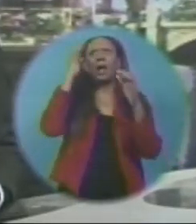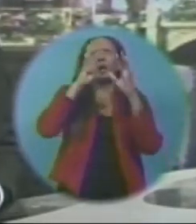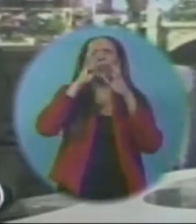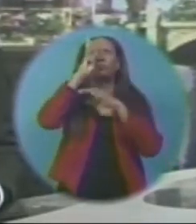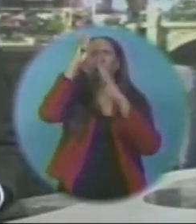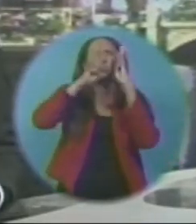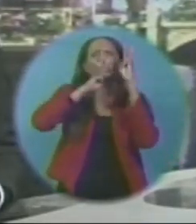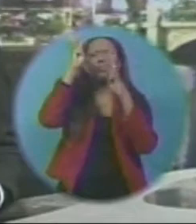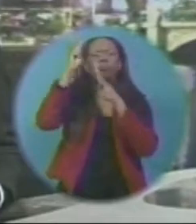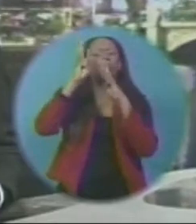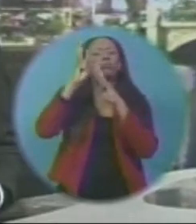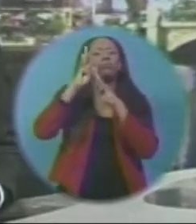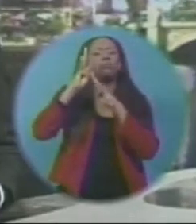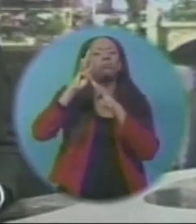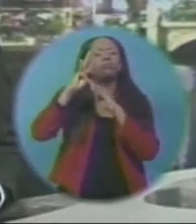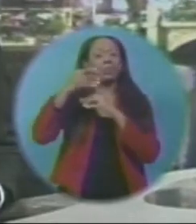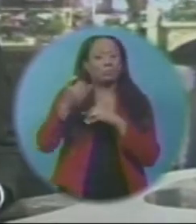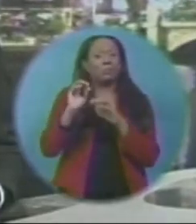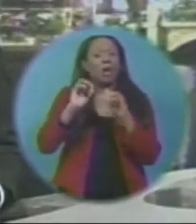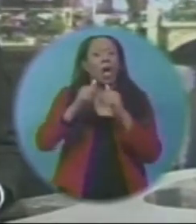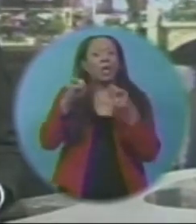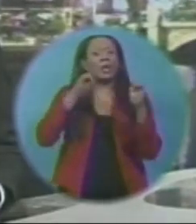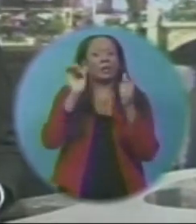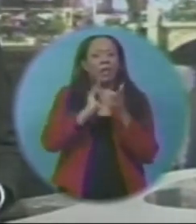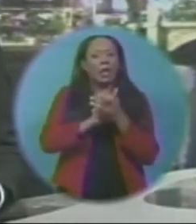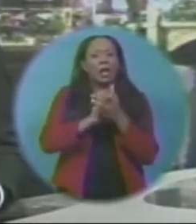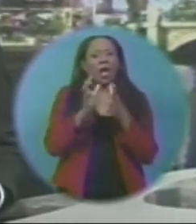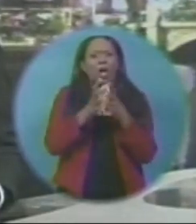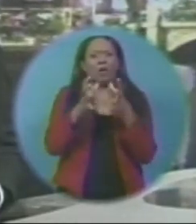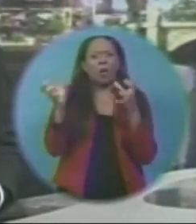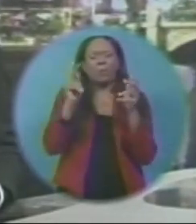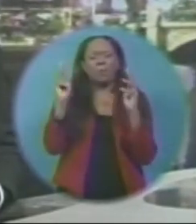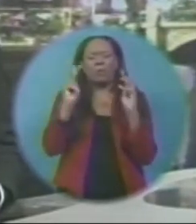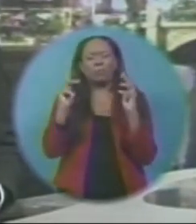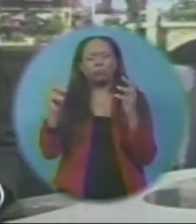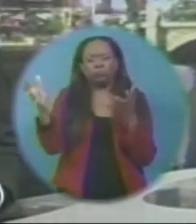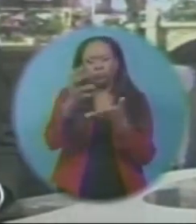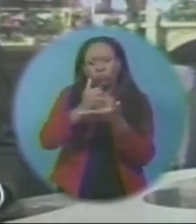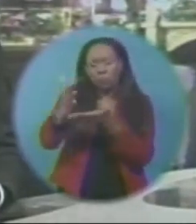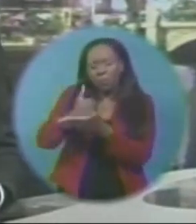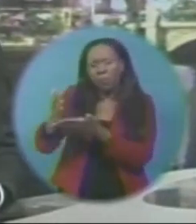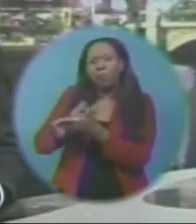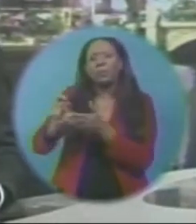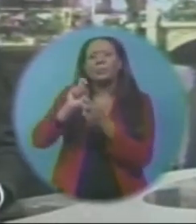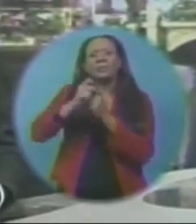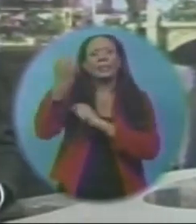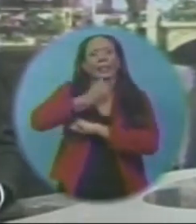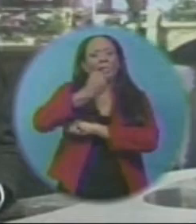Public Relations Officer Carol Padmore says it involves mass collection drives on specific days.